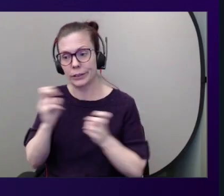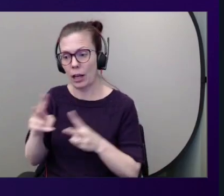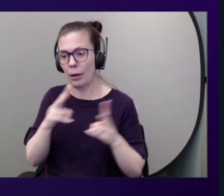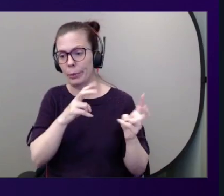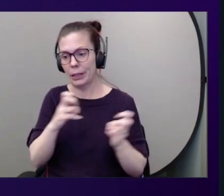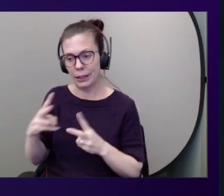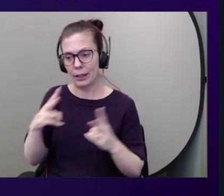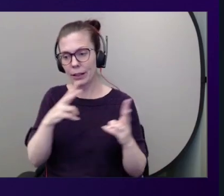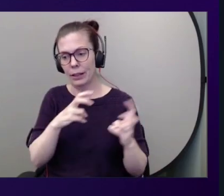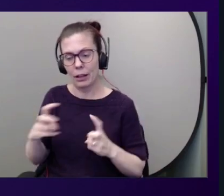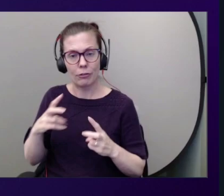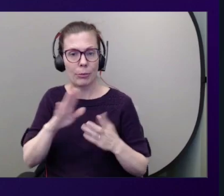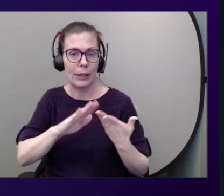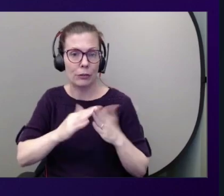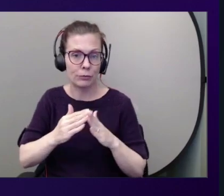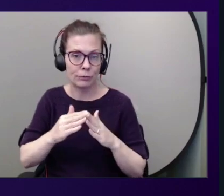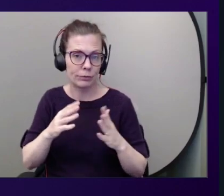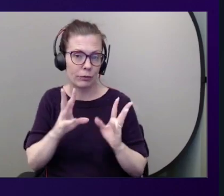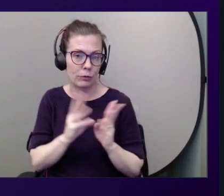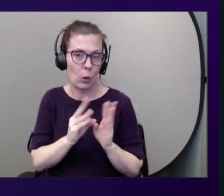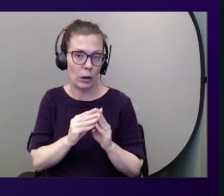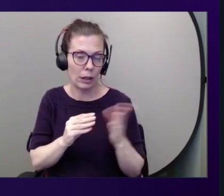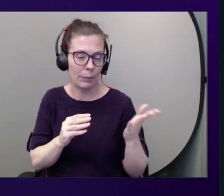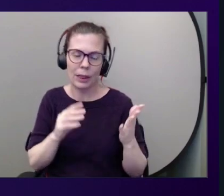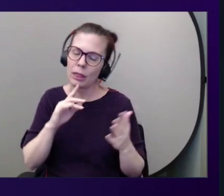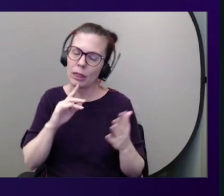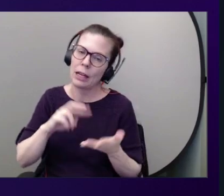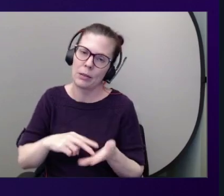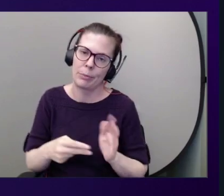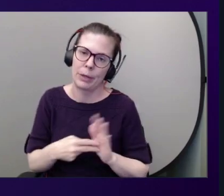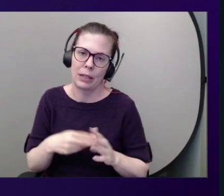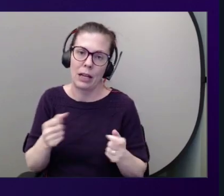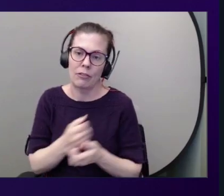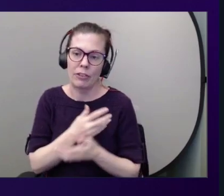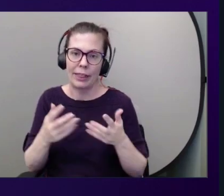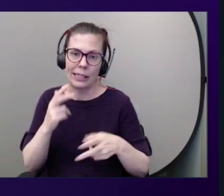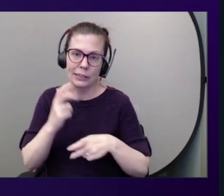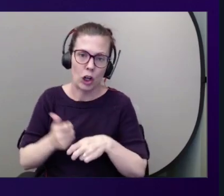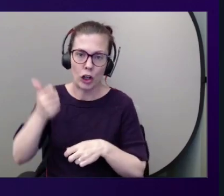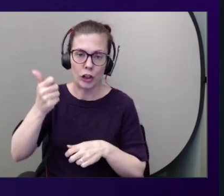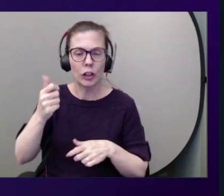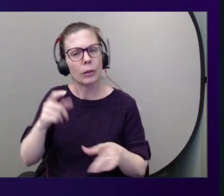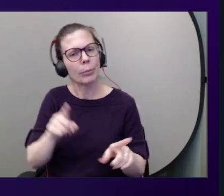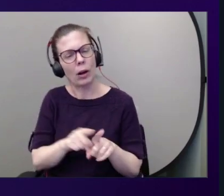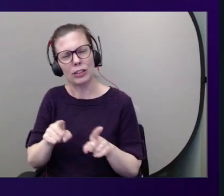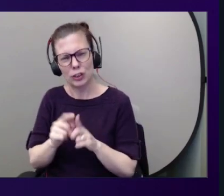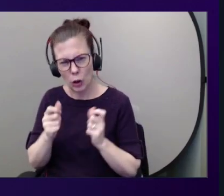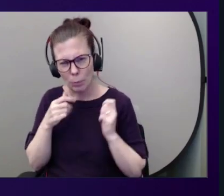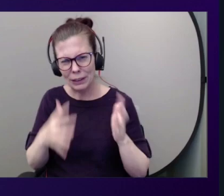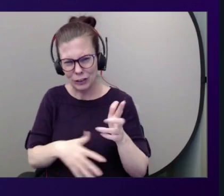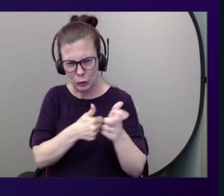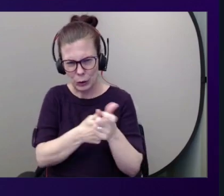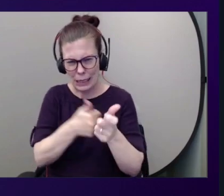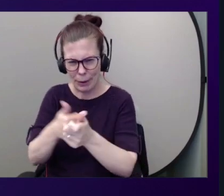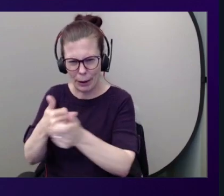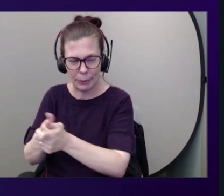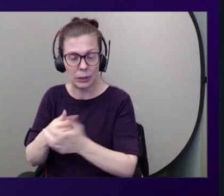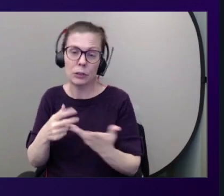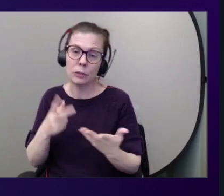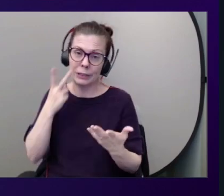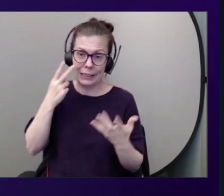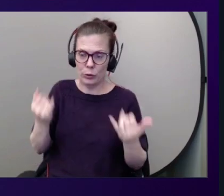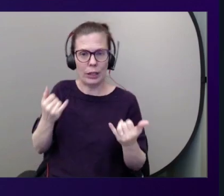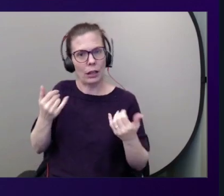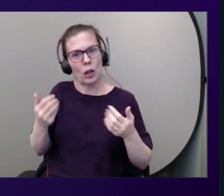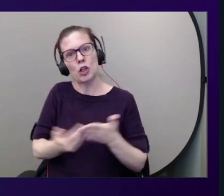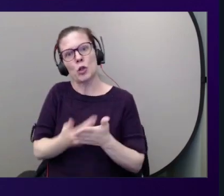their choice. And all of this means that just everything is harder. It's also, there's so much to keep up with. As you've seen today, there are so many new